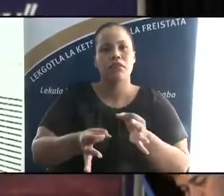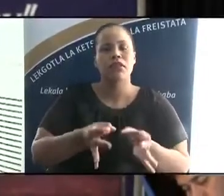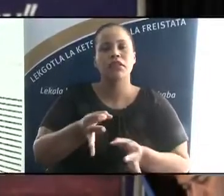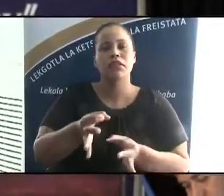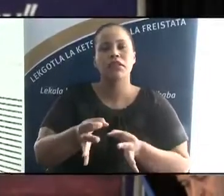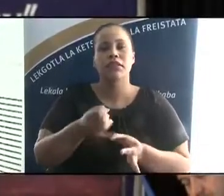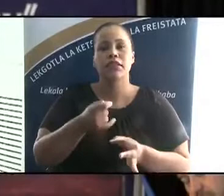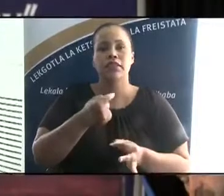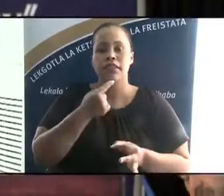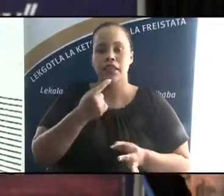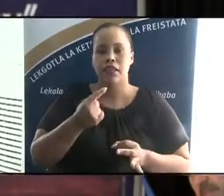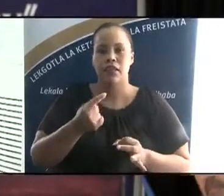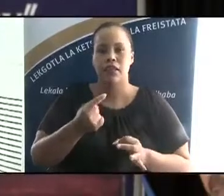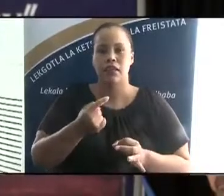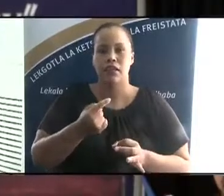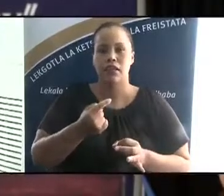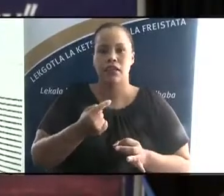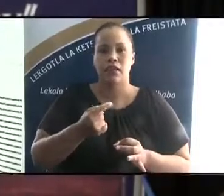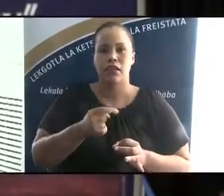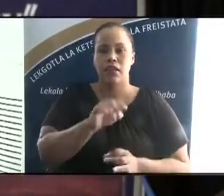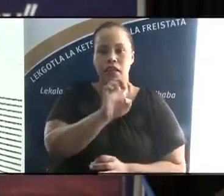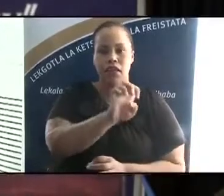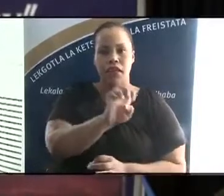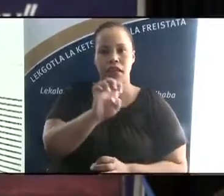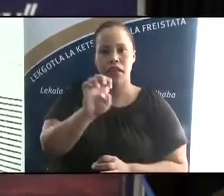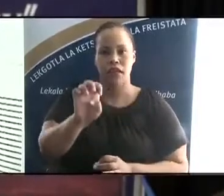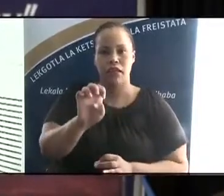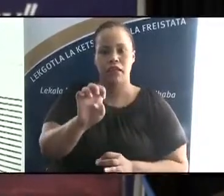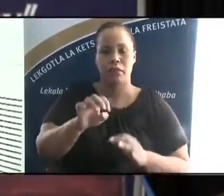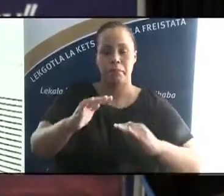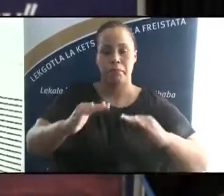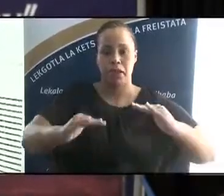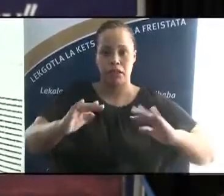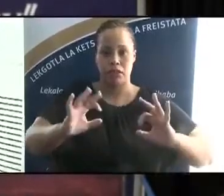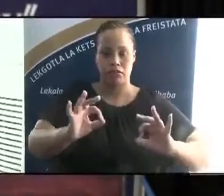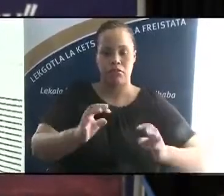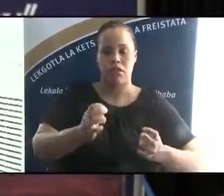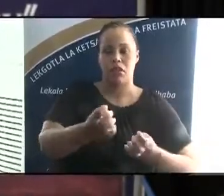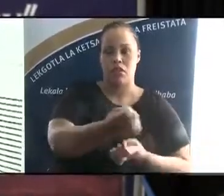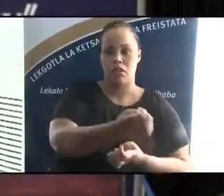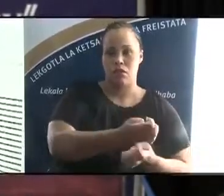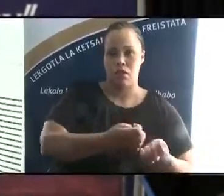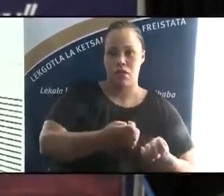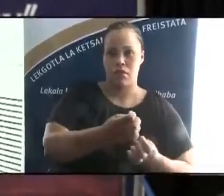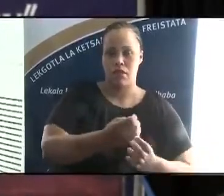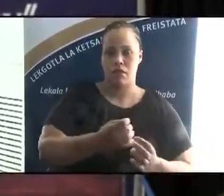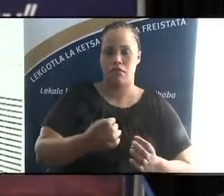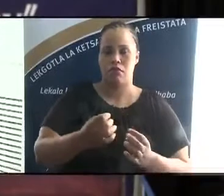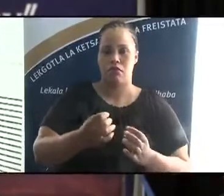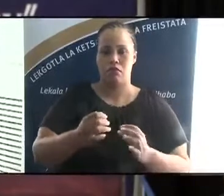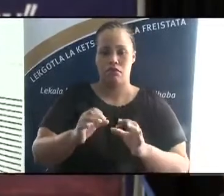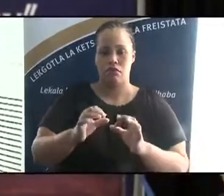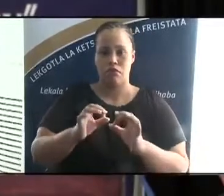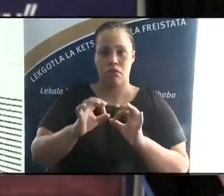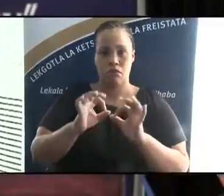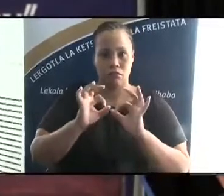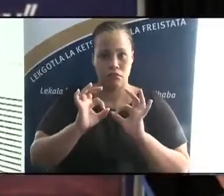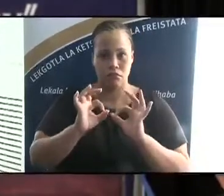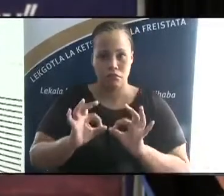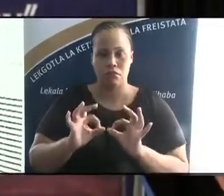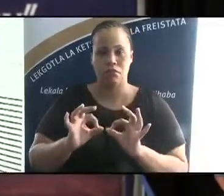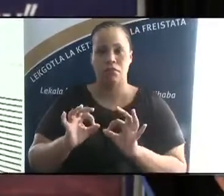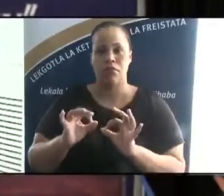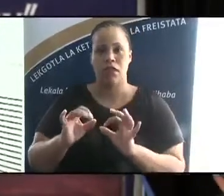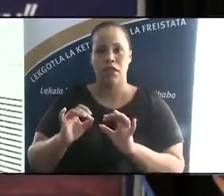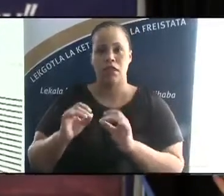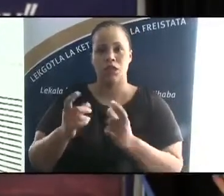the best balance between three E's: the economy, efficiency, and effectiveness. So how is value for